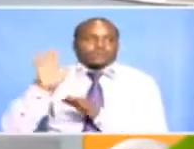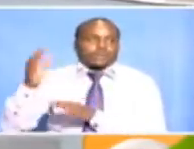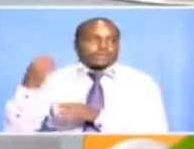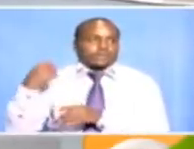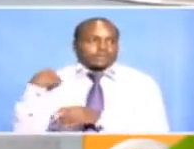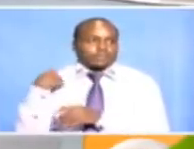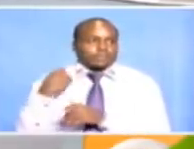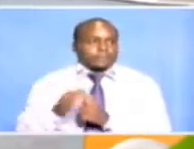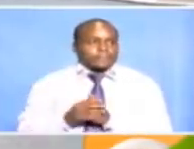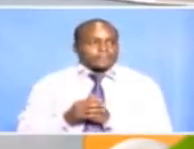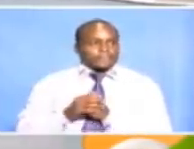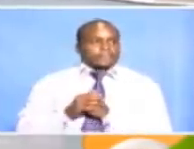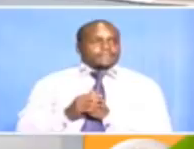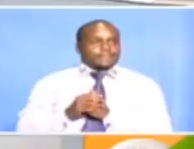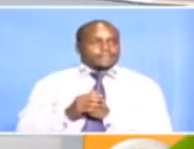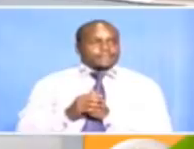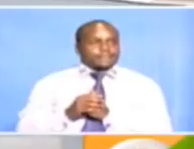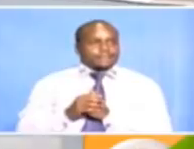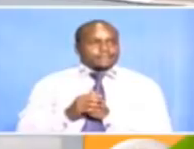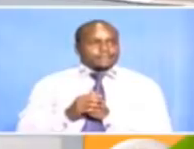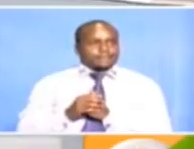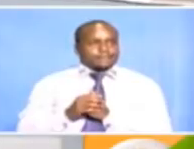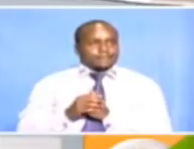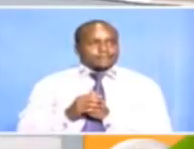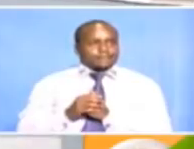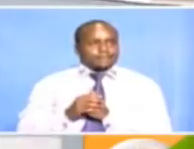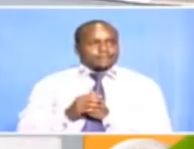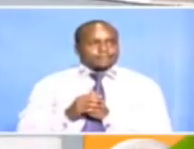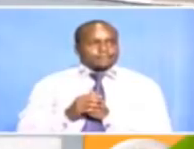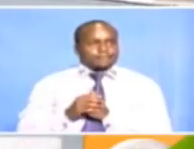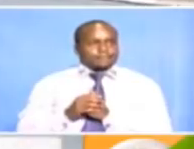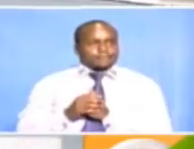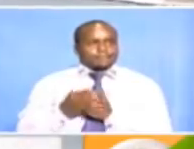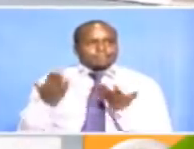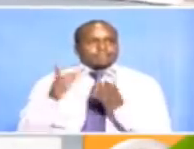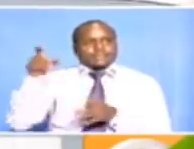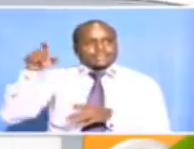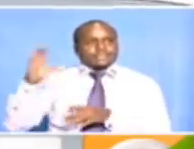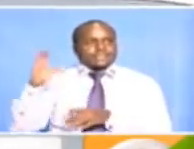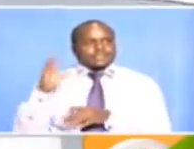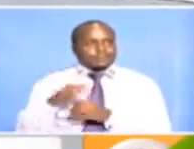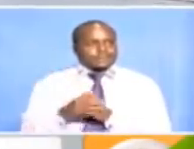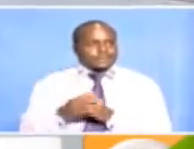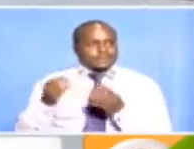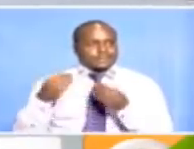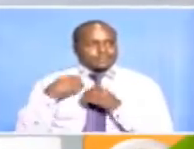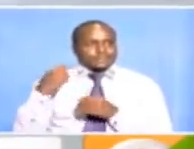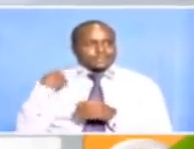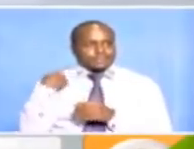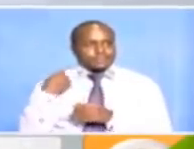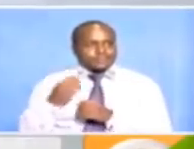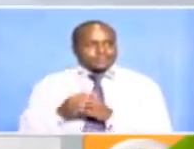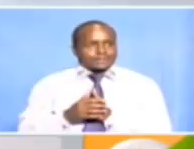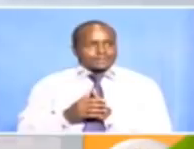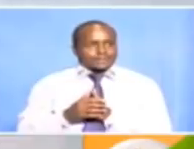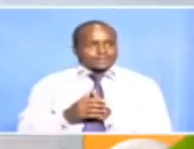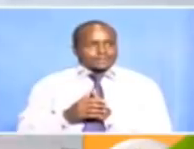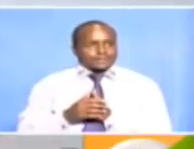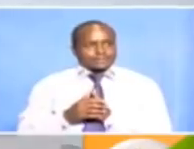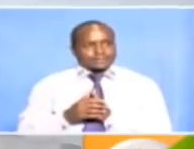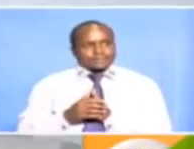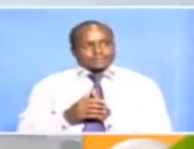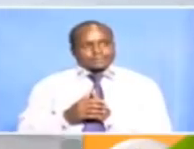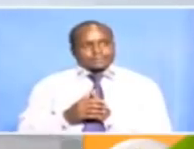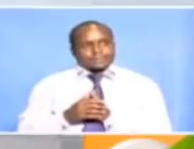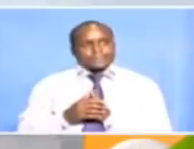I think she's somewhat broke. She needs customers. We'll give me her number. Okay, look. Orie Rogomanduli.